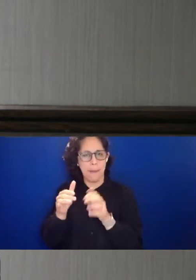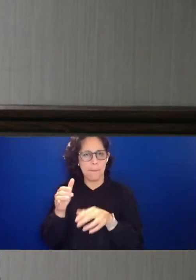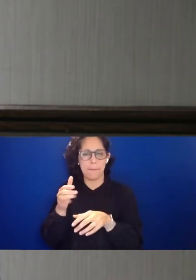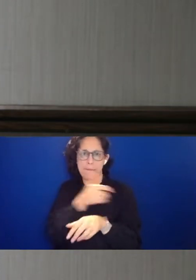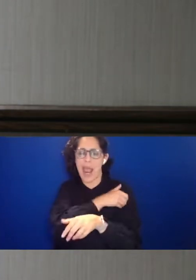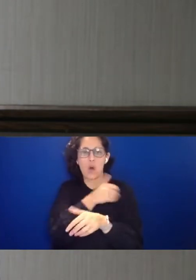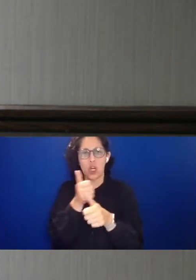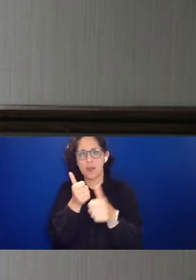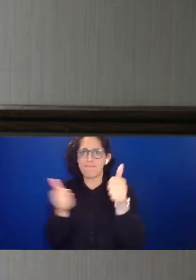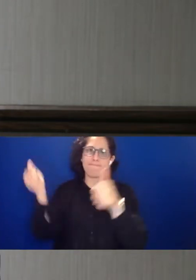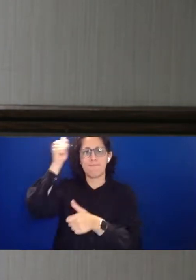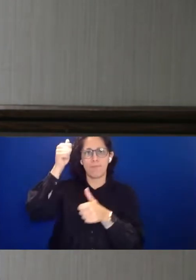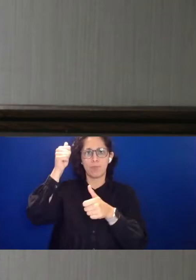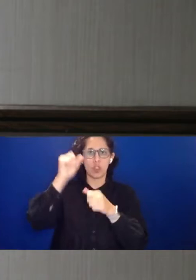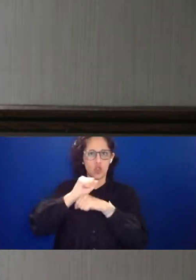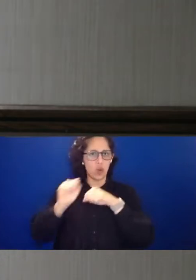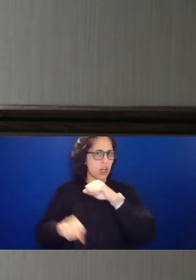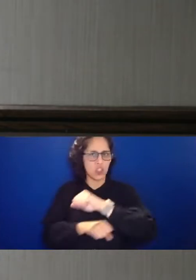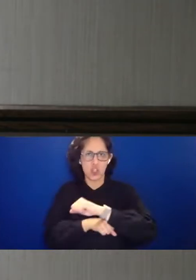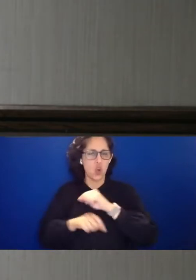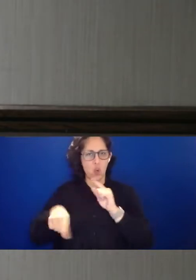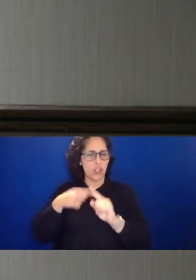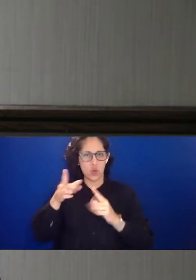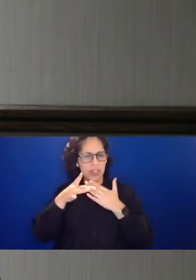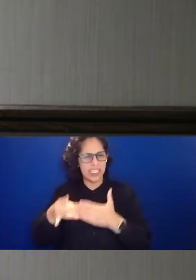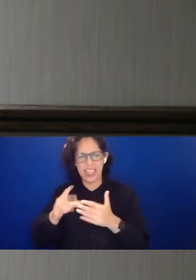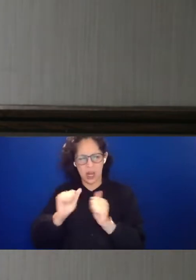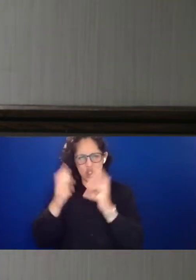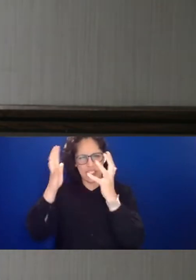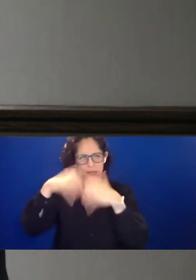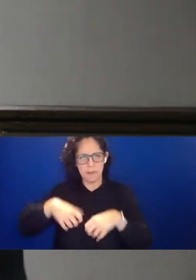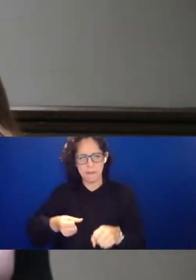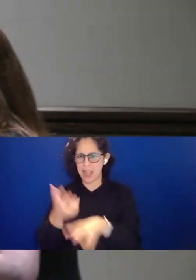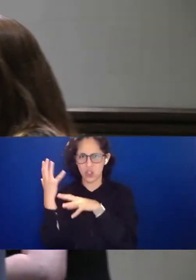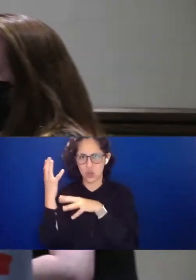is there when you are a lead artist?